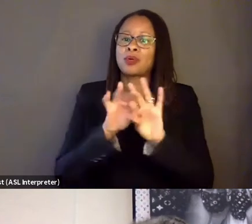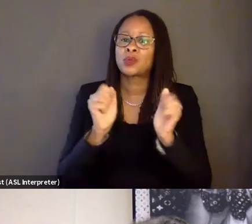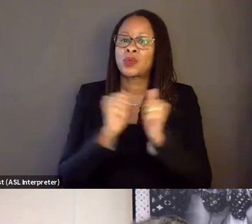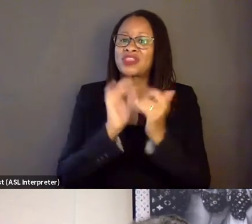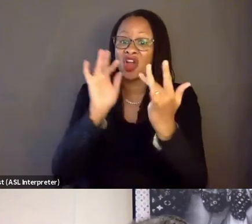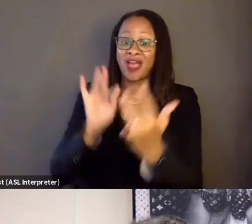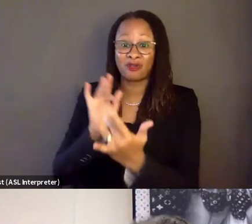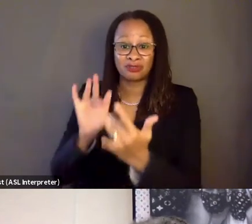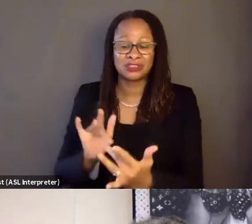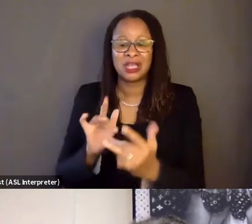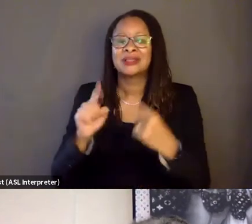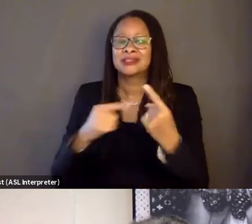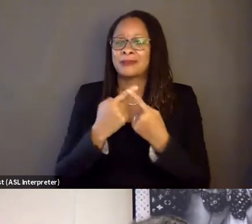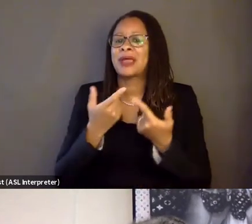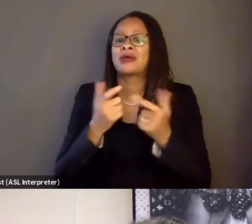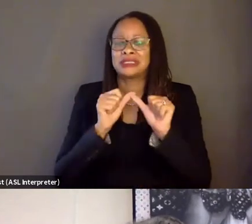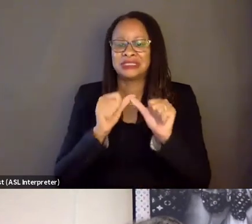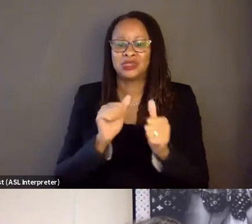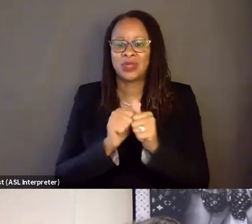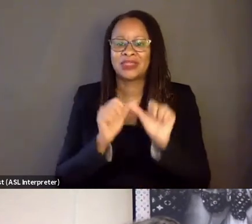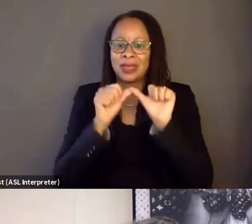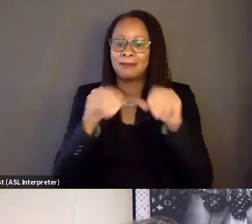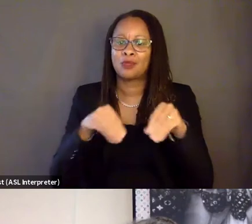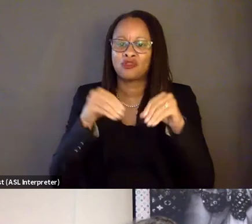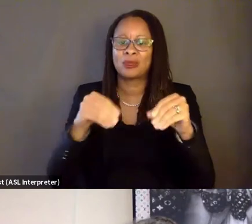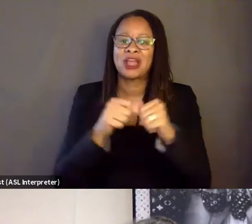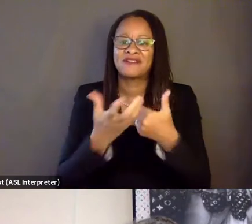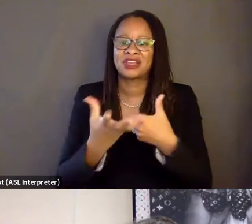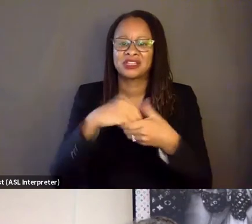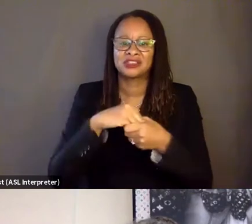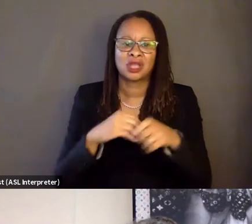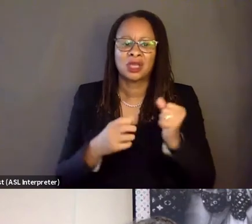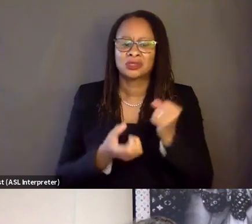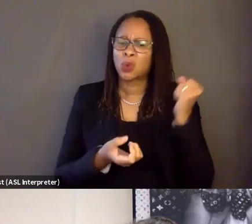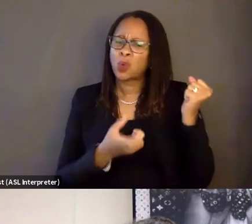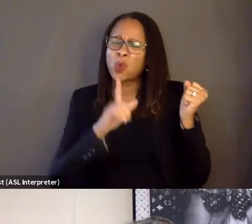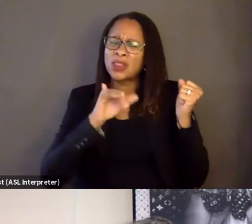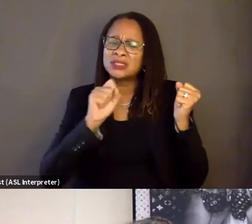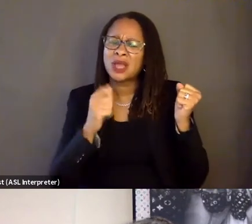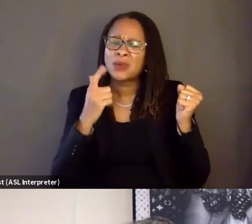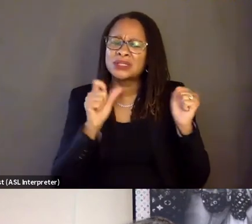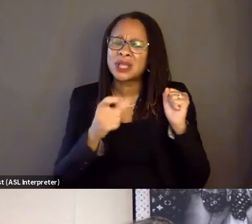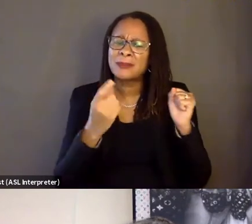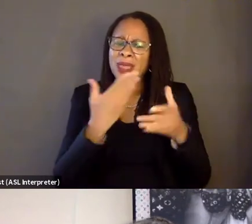continuing that momentum of engagement. Lisa, I'd like to hang there for a moment.